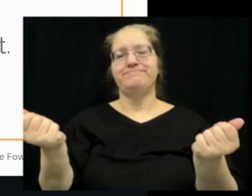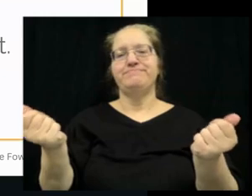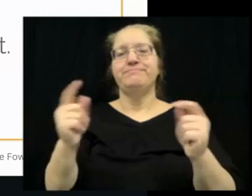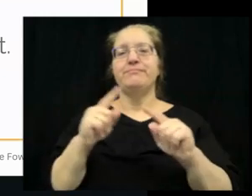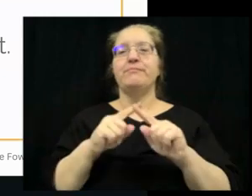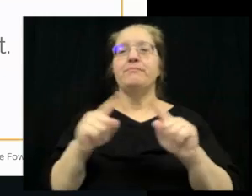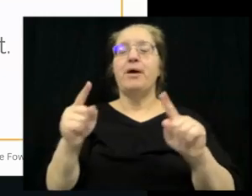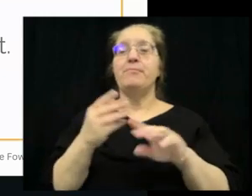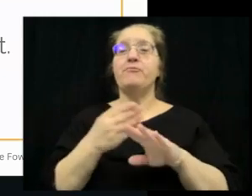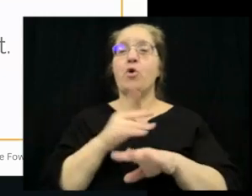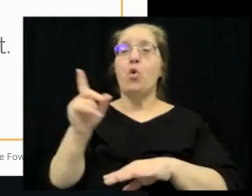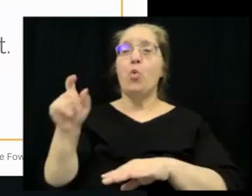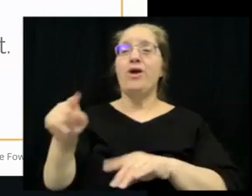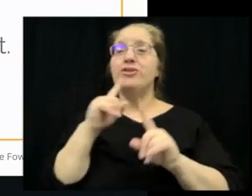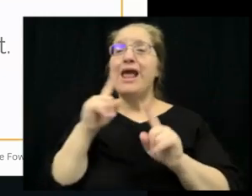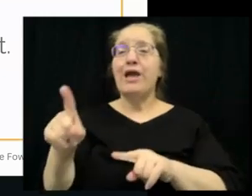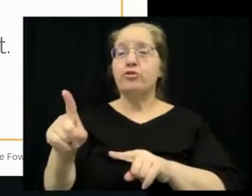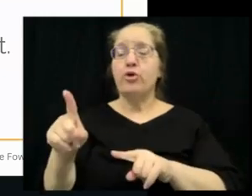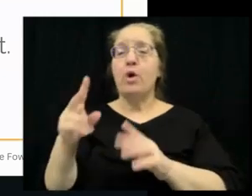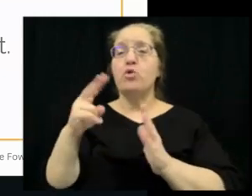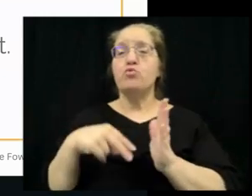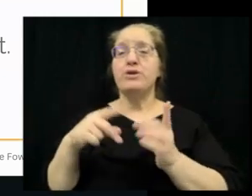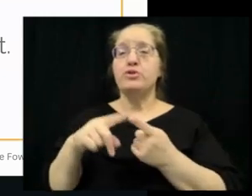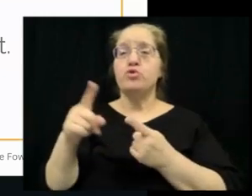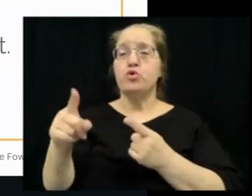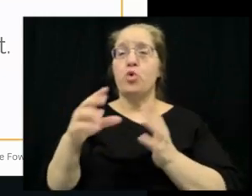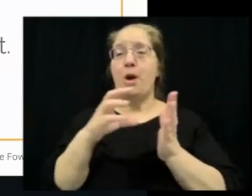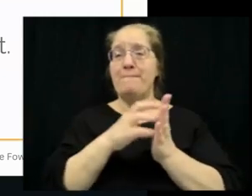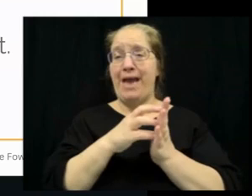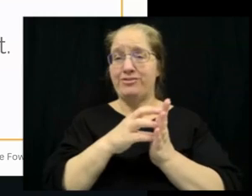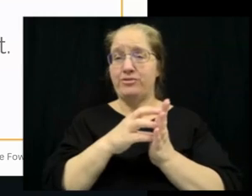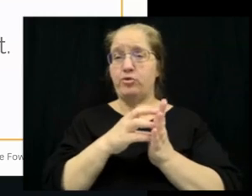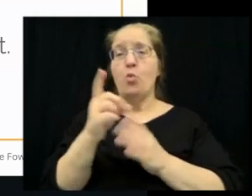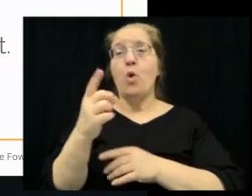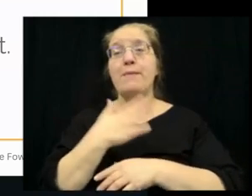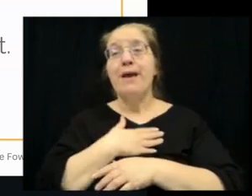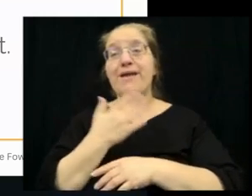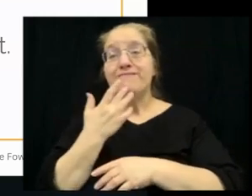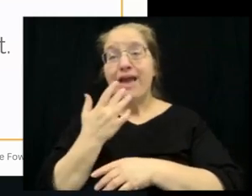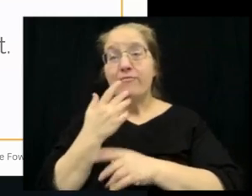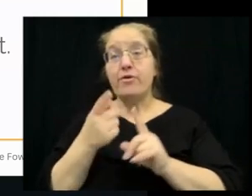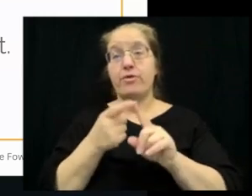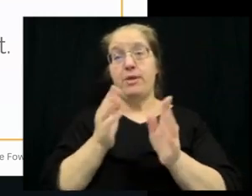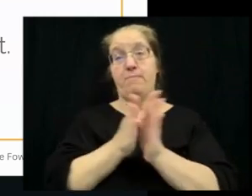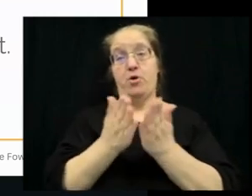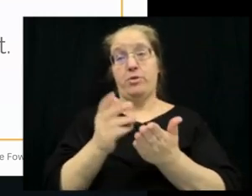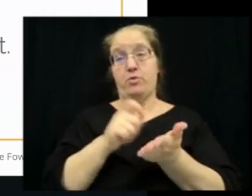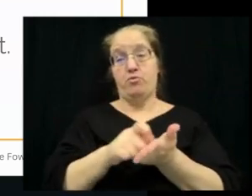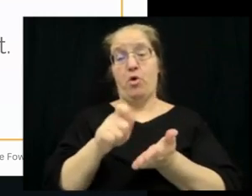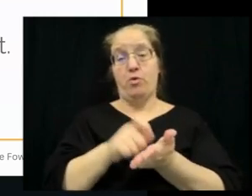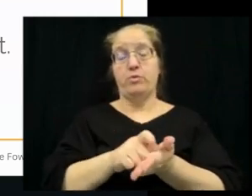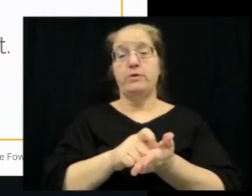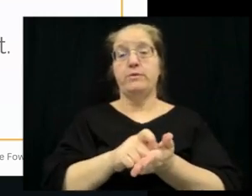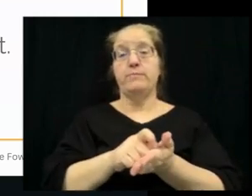go into Q&A and read to you a passage, one of my favorite passages from the book that we've written